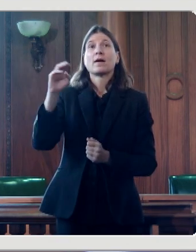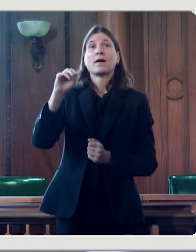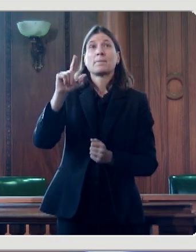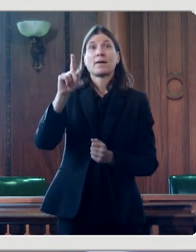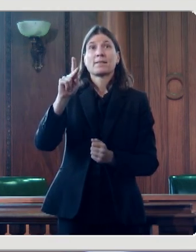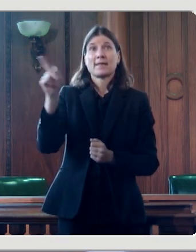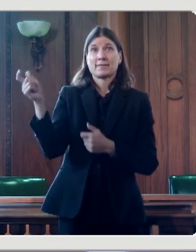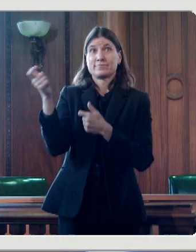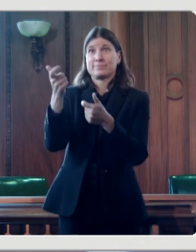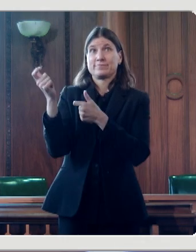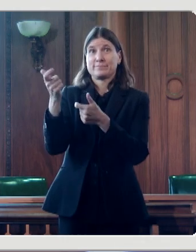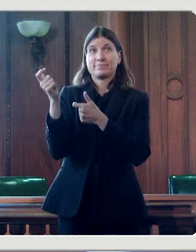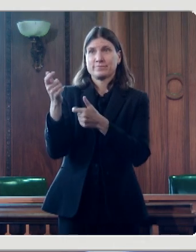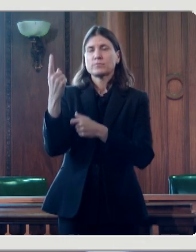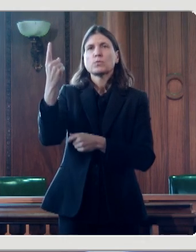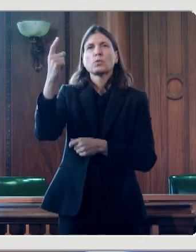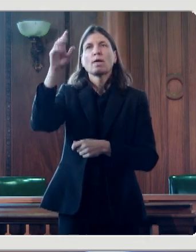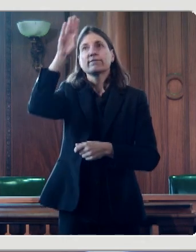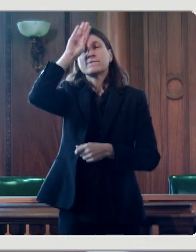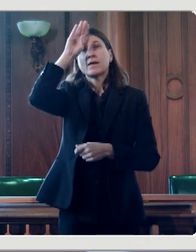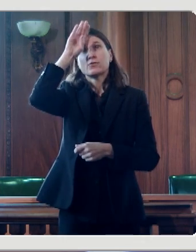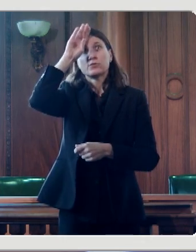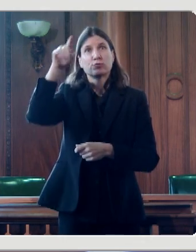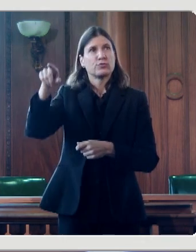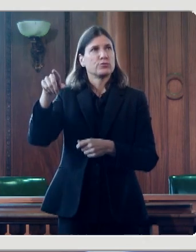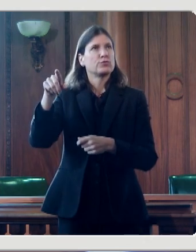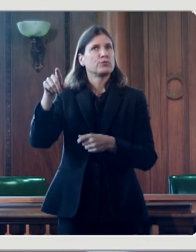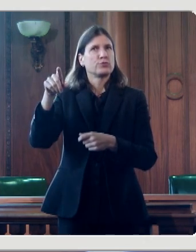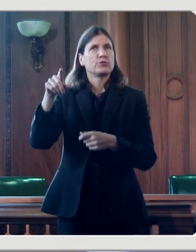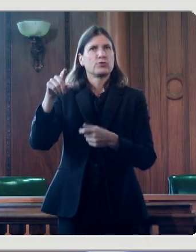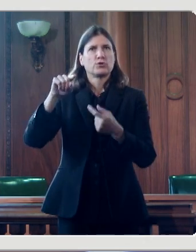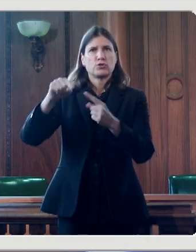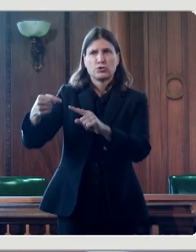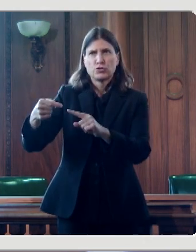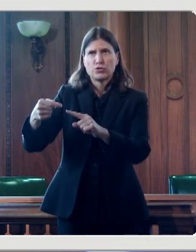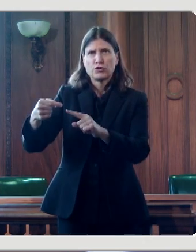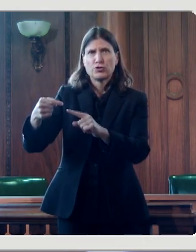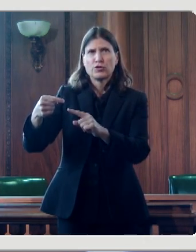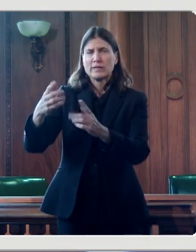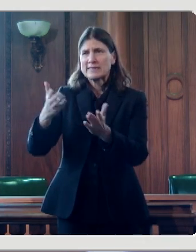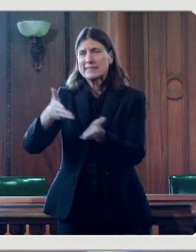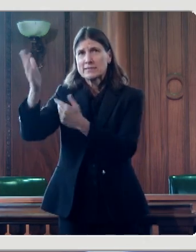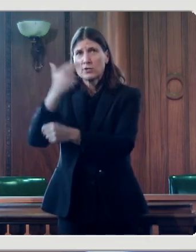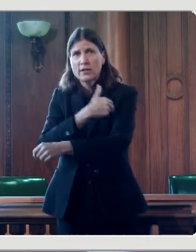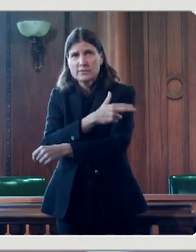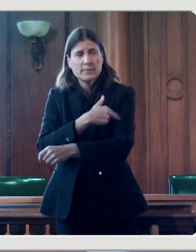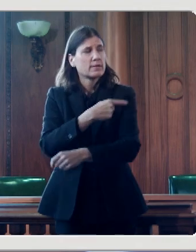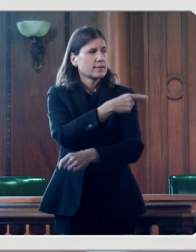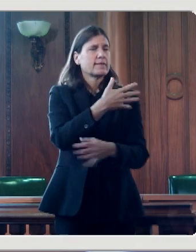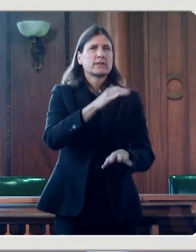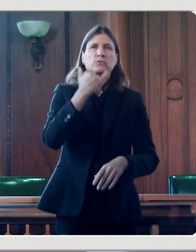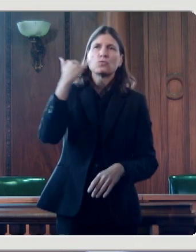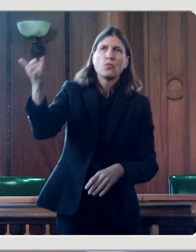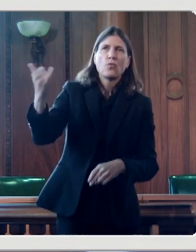Superintendent Warwick indicates on the meals, and again, a great partnership with Sedesco. We continue to feed our students and